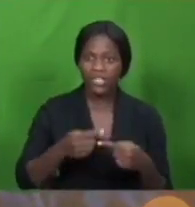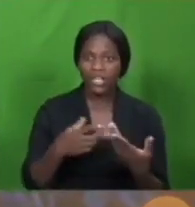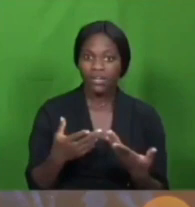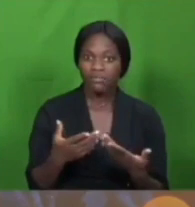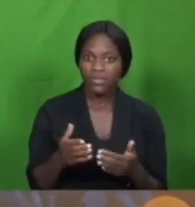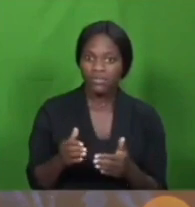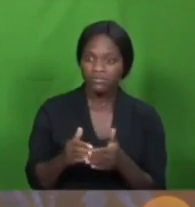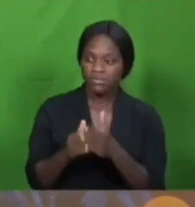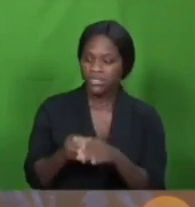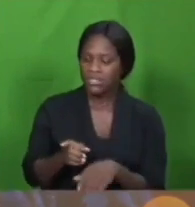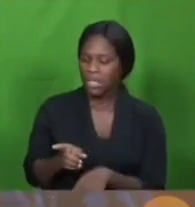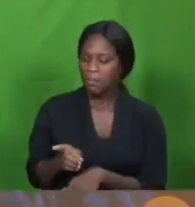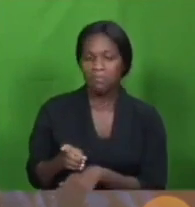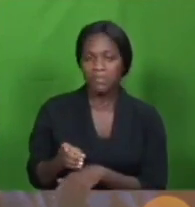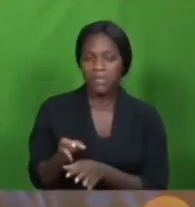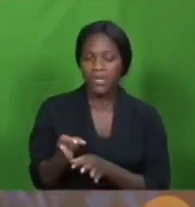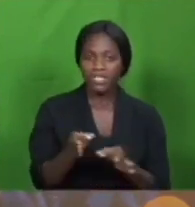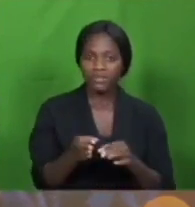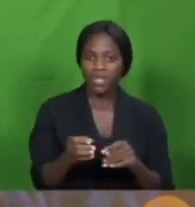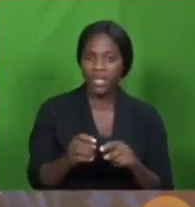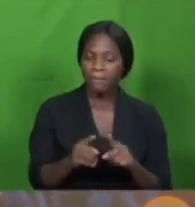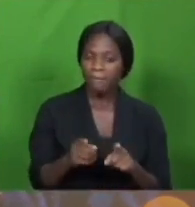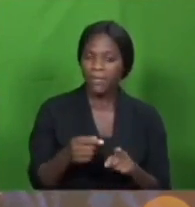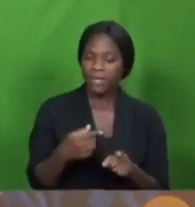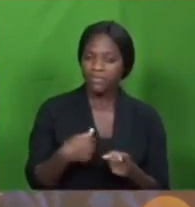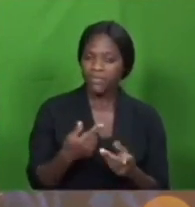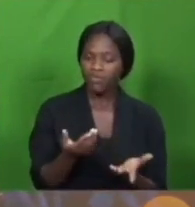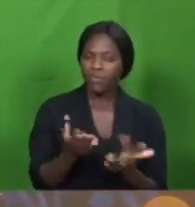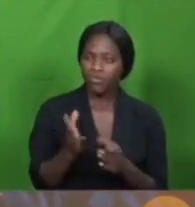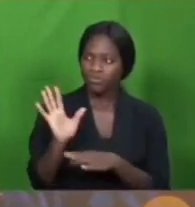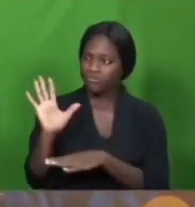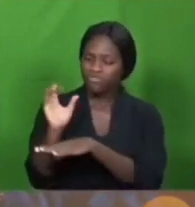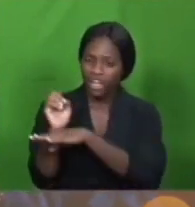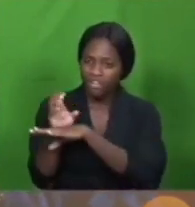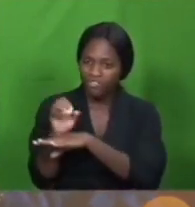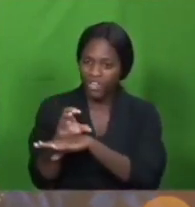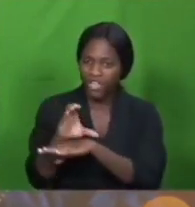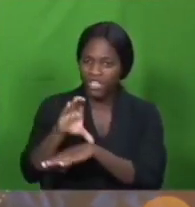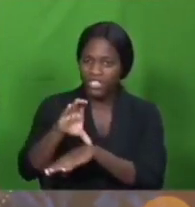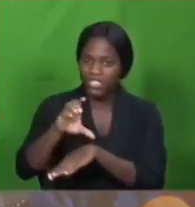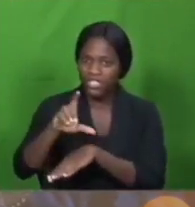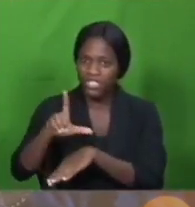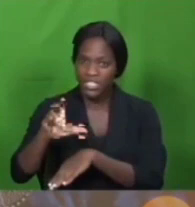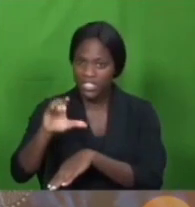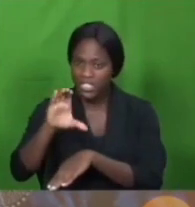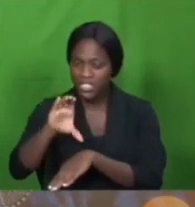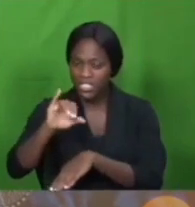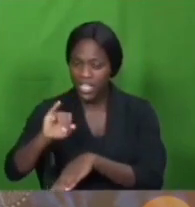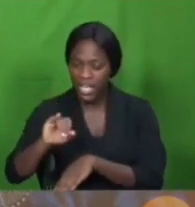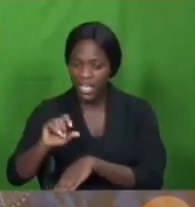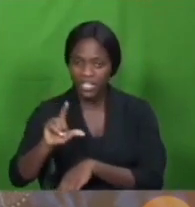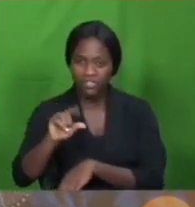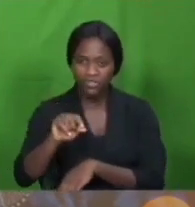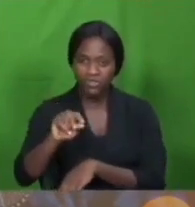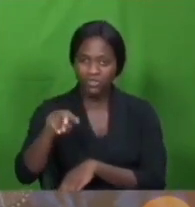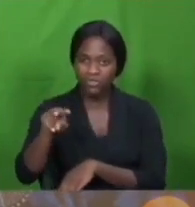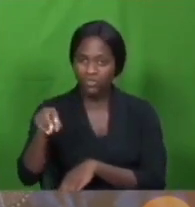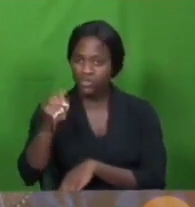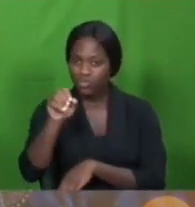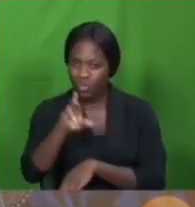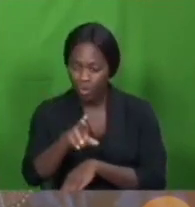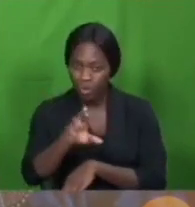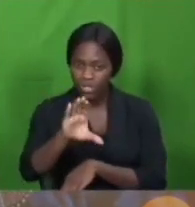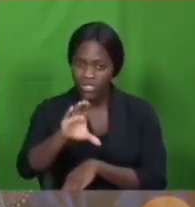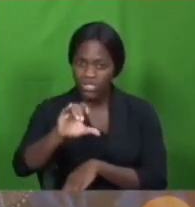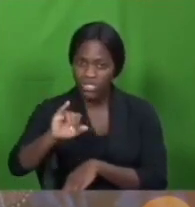revered leader. I also want to find out from you if the CI is 2023 or 2022. Thank you.